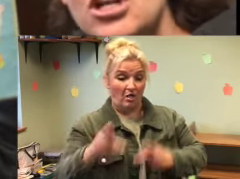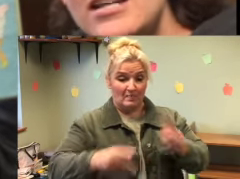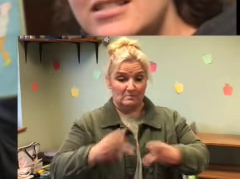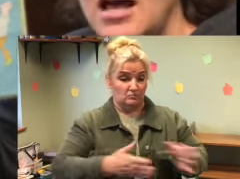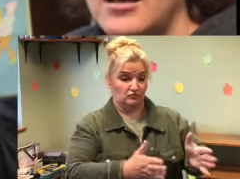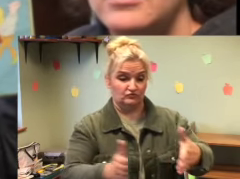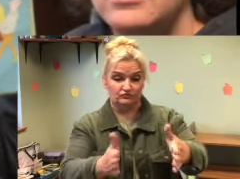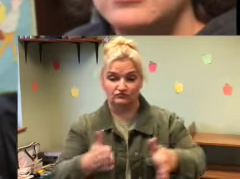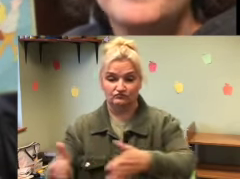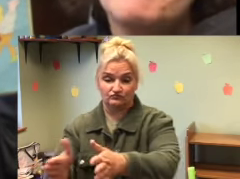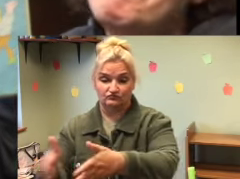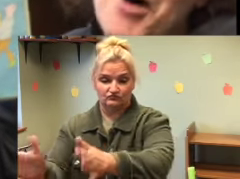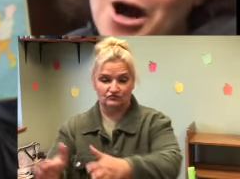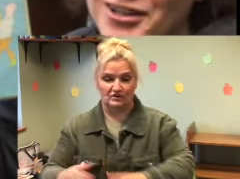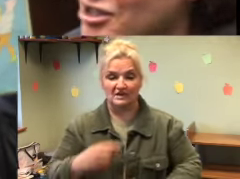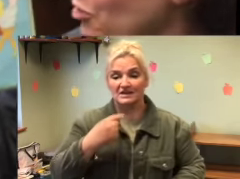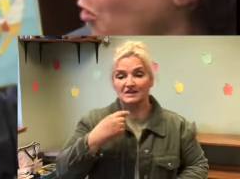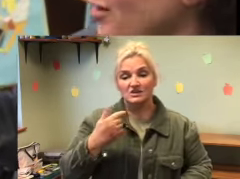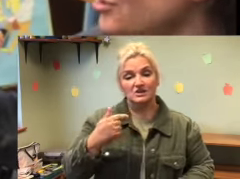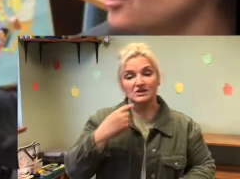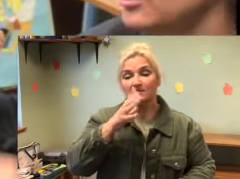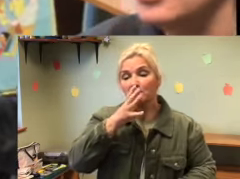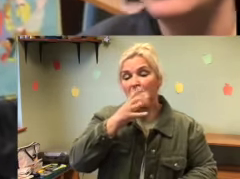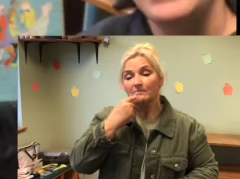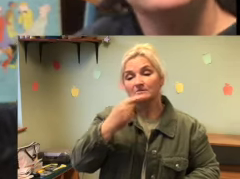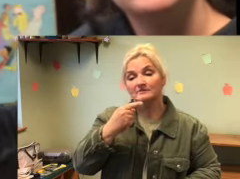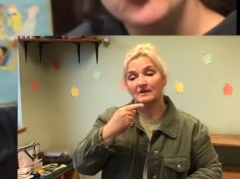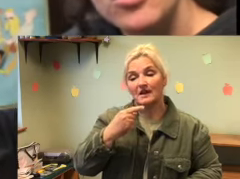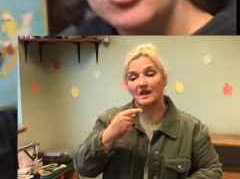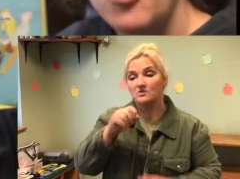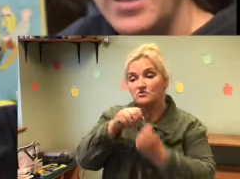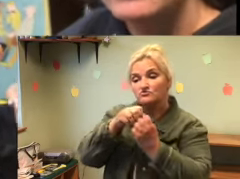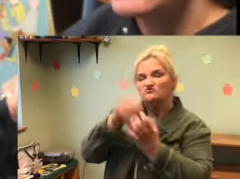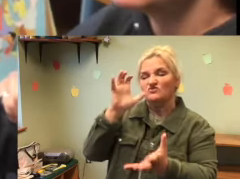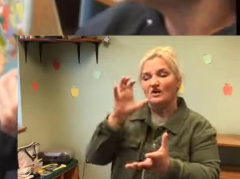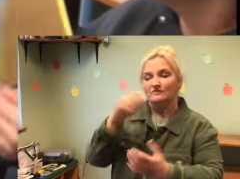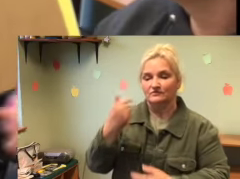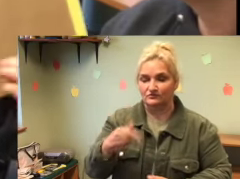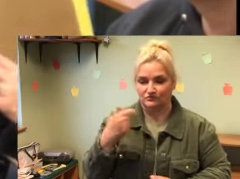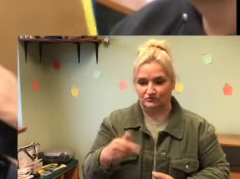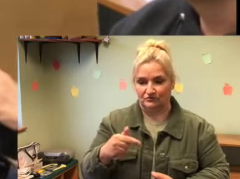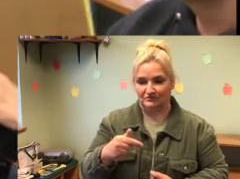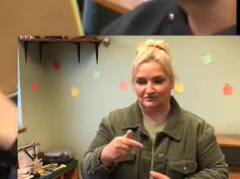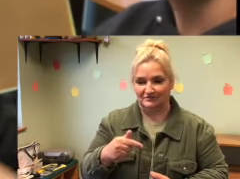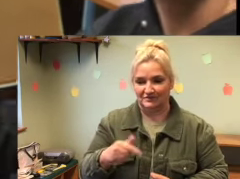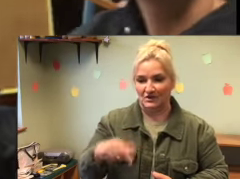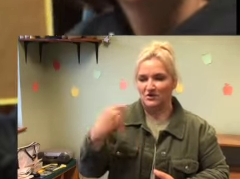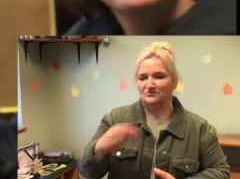So she said, bark, George. And George went,